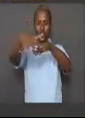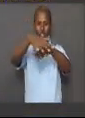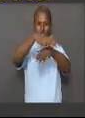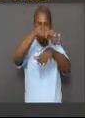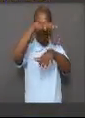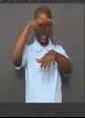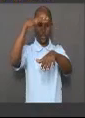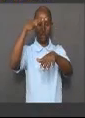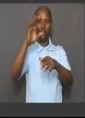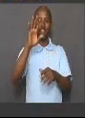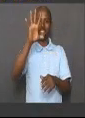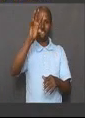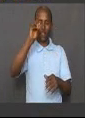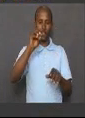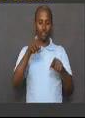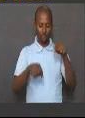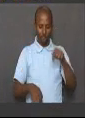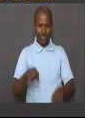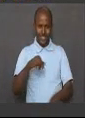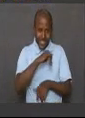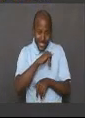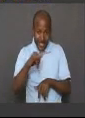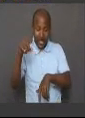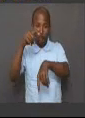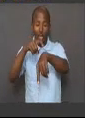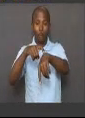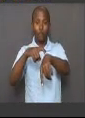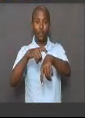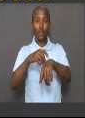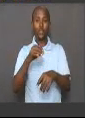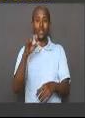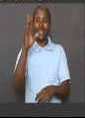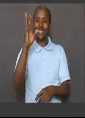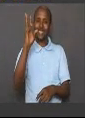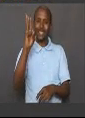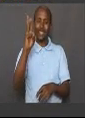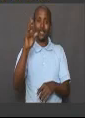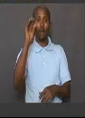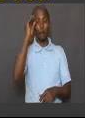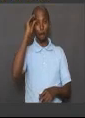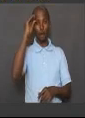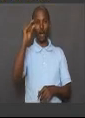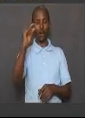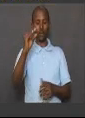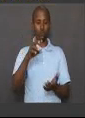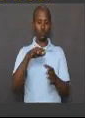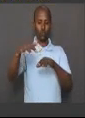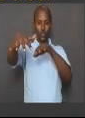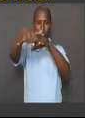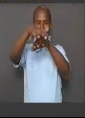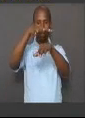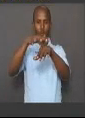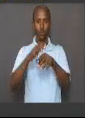of 50 feet at the same time as a 6-foot man casts a